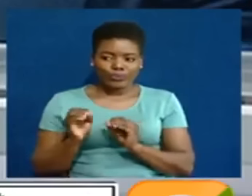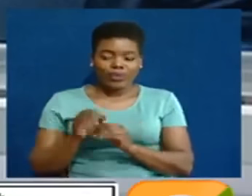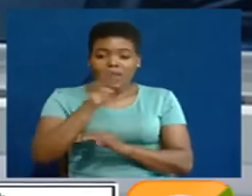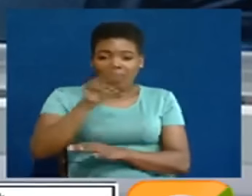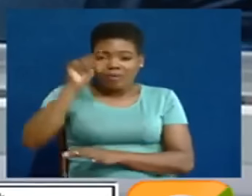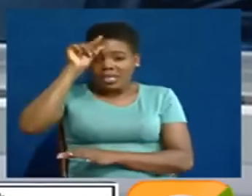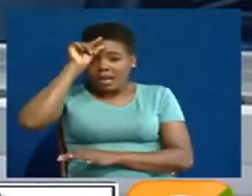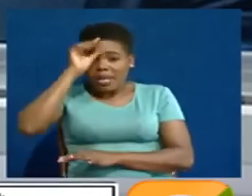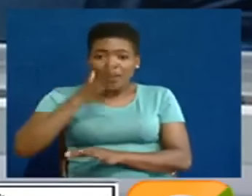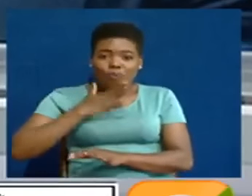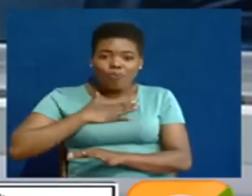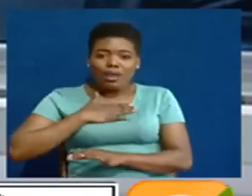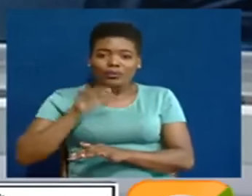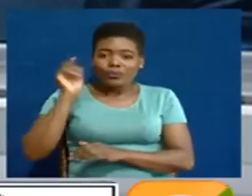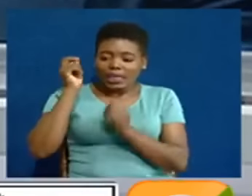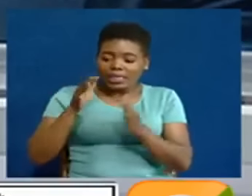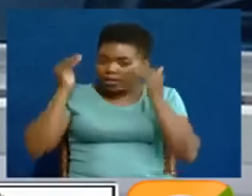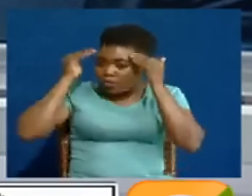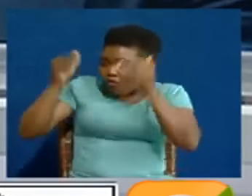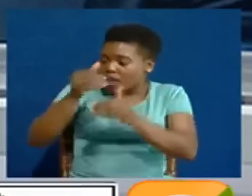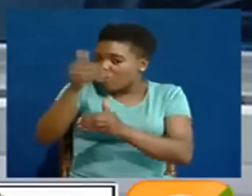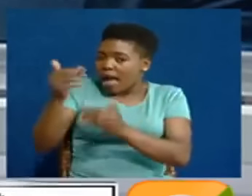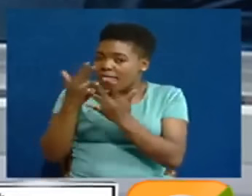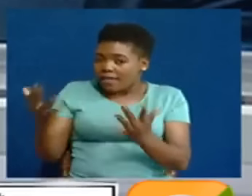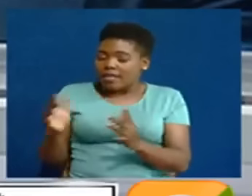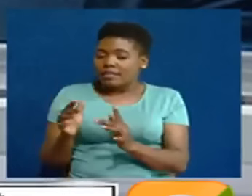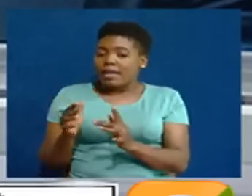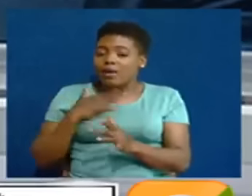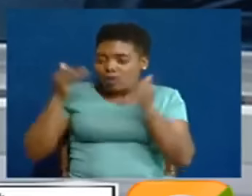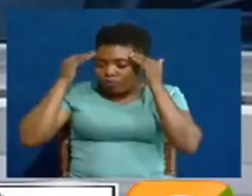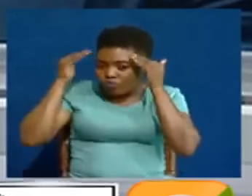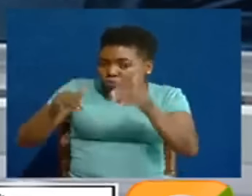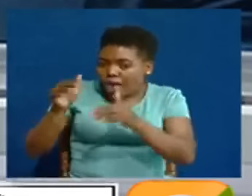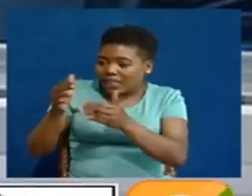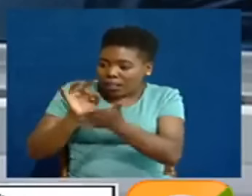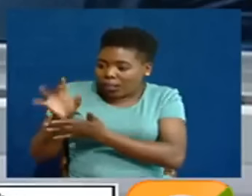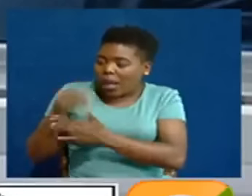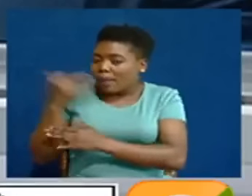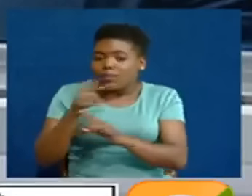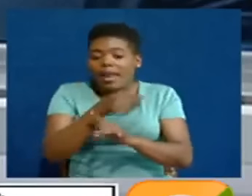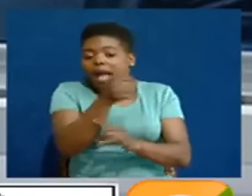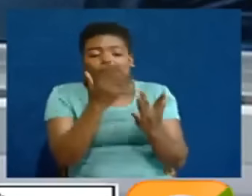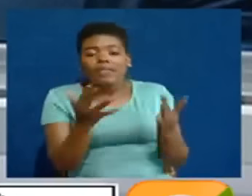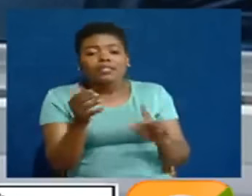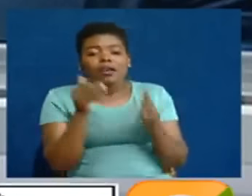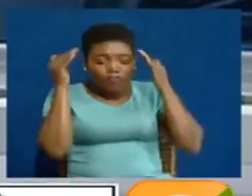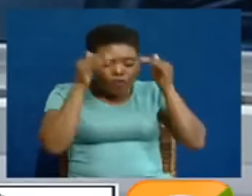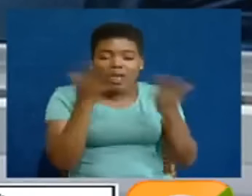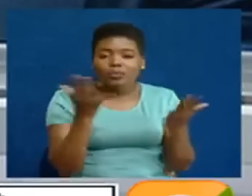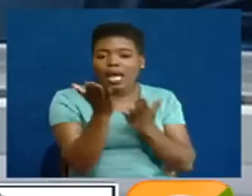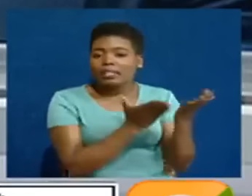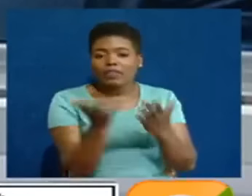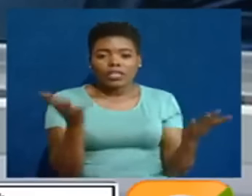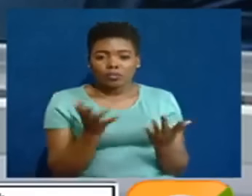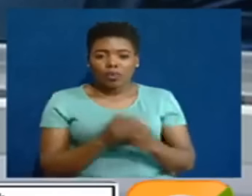government to distract Kenyans from pressing issues, emphasizing the need to respect the courts after the High Court issued